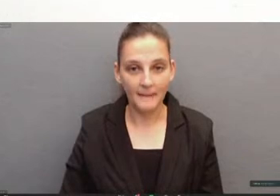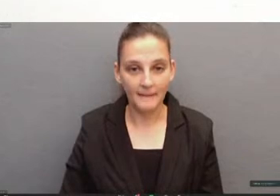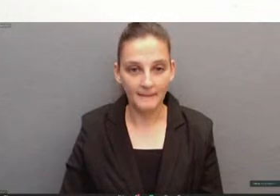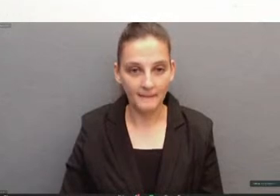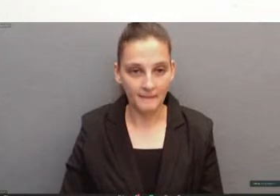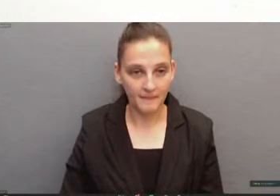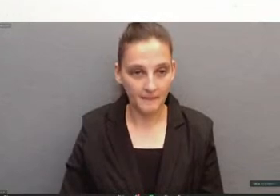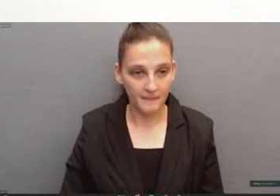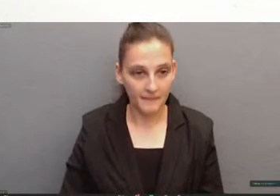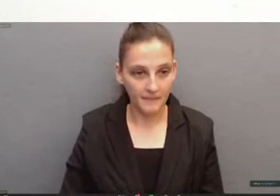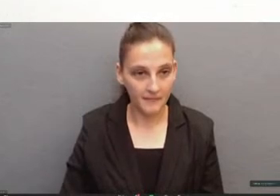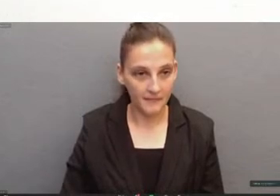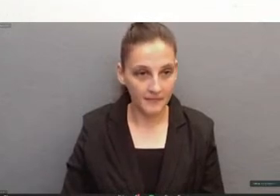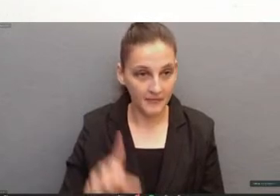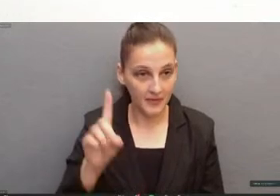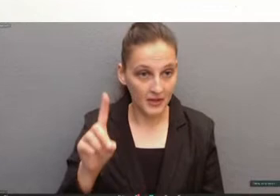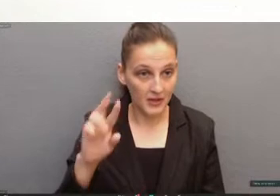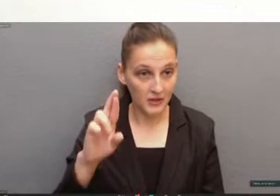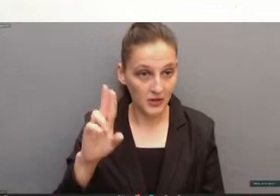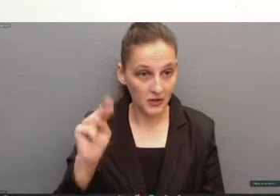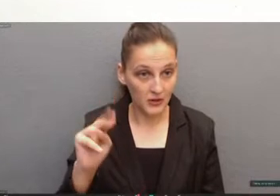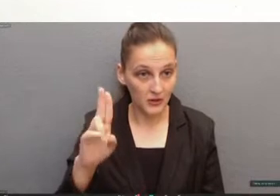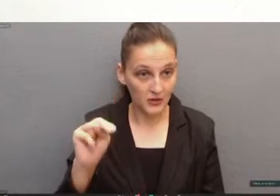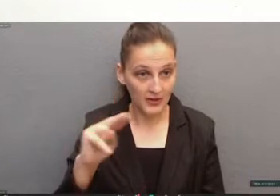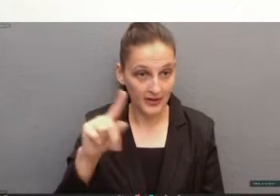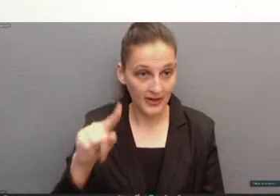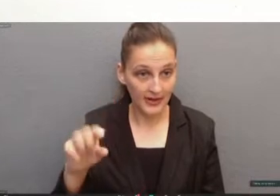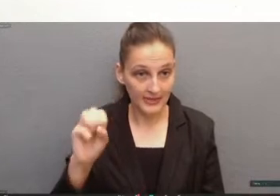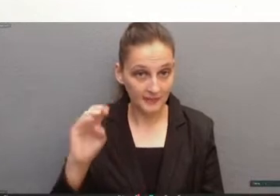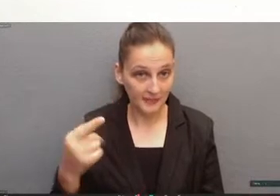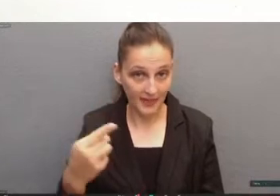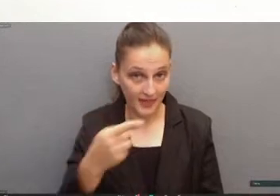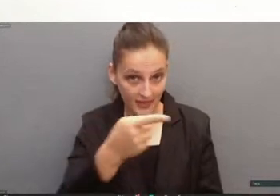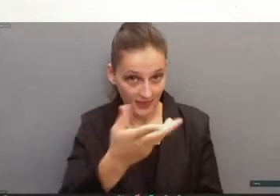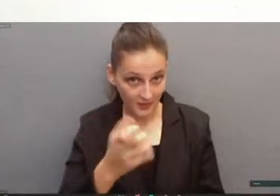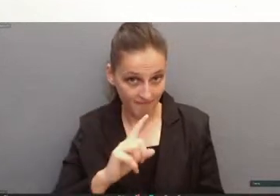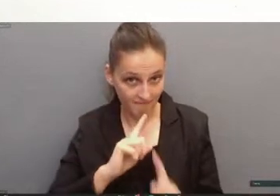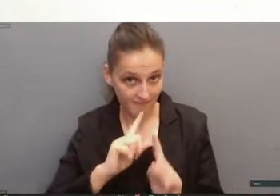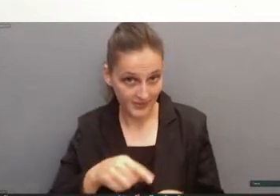Dr. Nunez-Smith, you want to take the first question? What would you say to that?